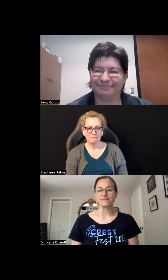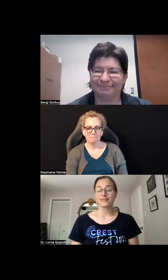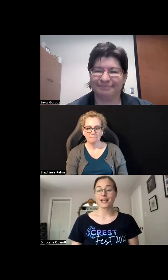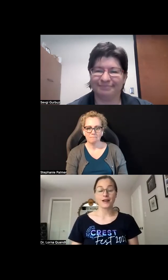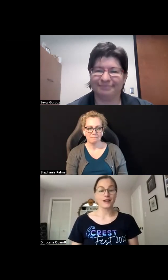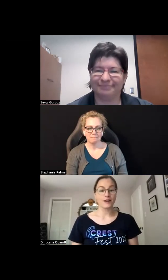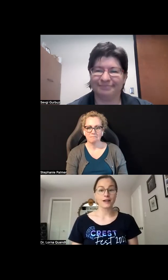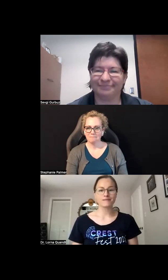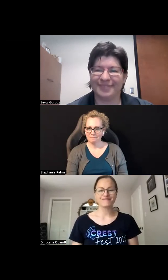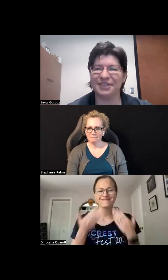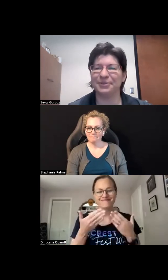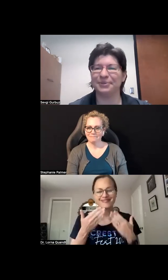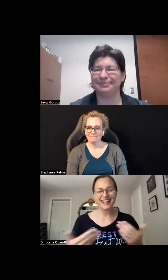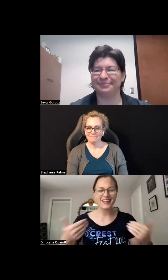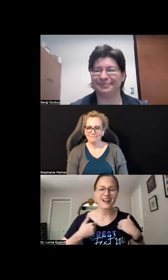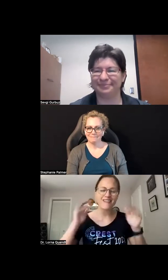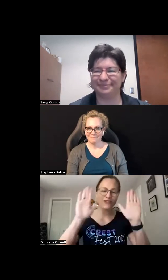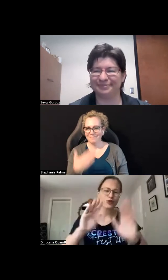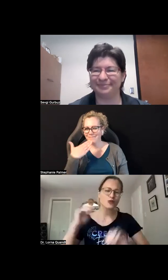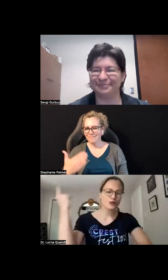We will. Thank you. Thank you.